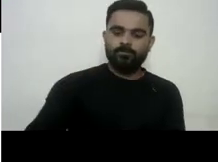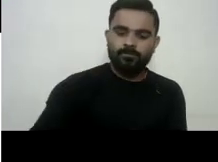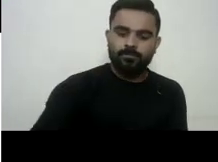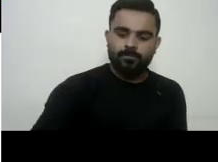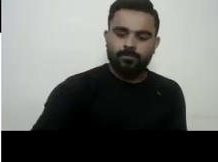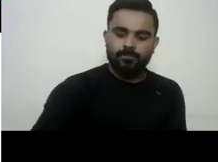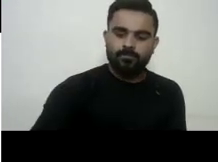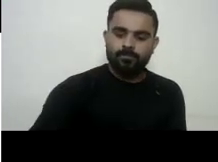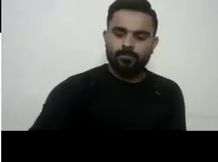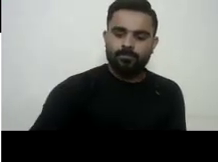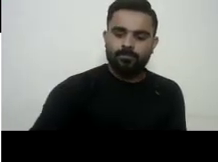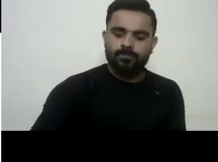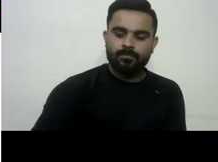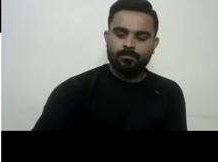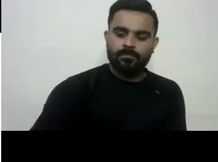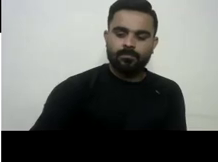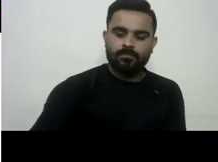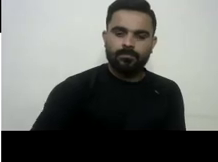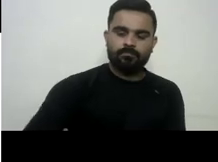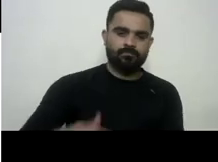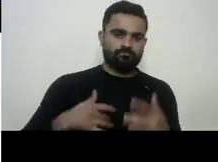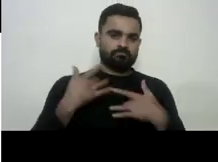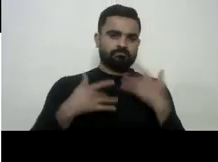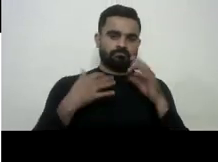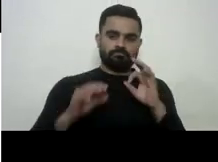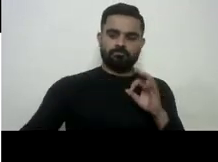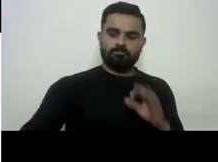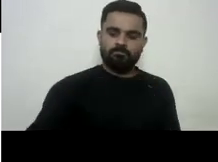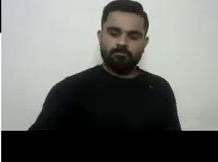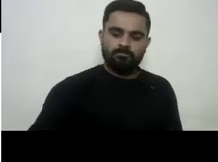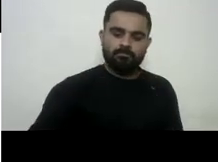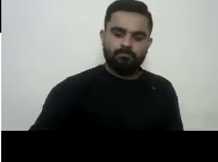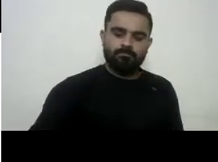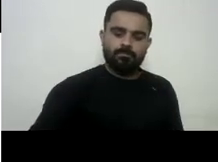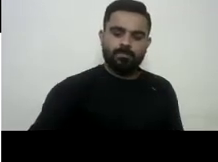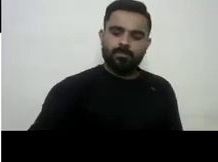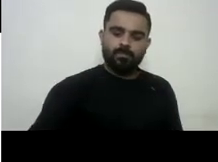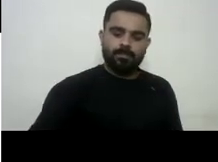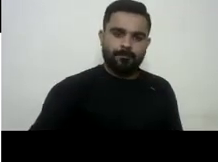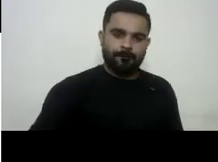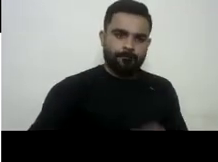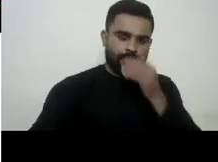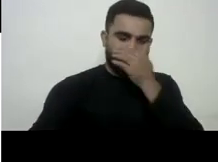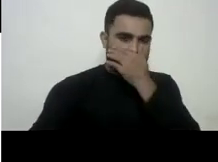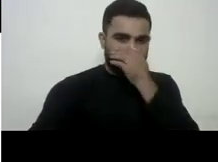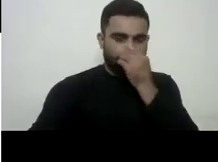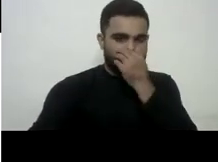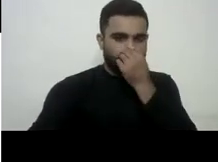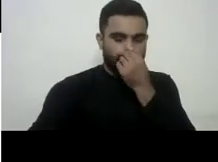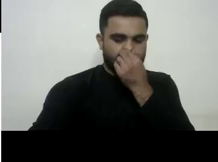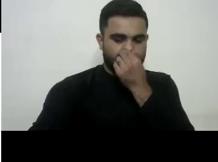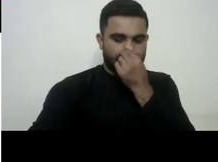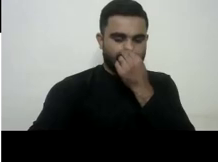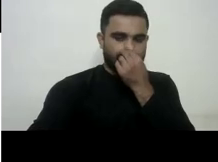Popcorn method. That's interesting. That seems interesting. Diary writing, role play. Picture